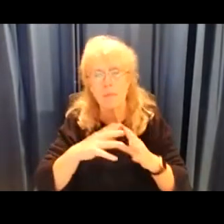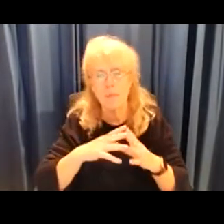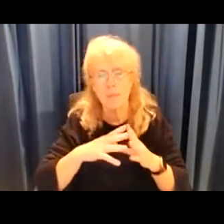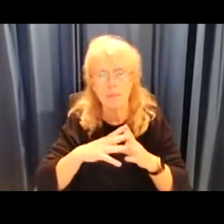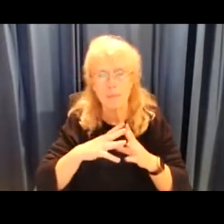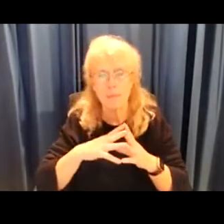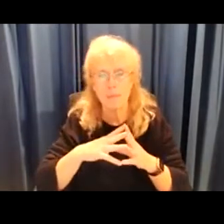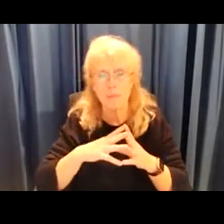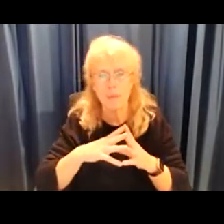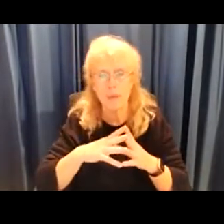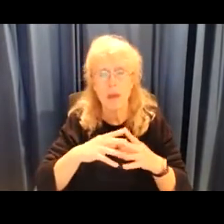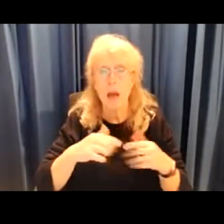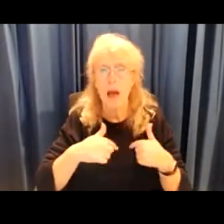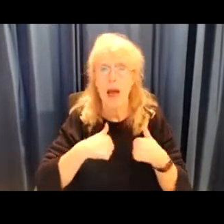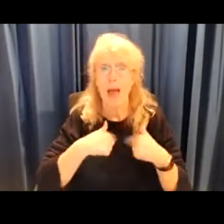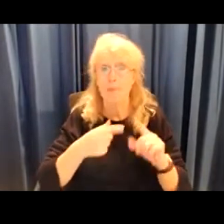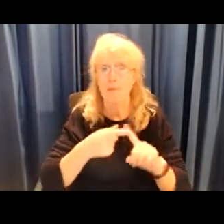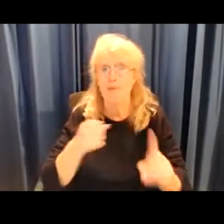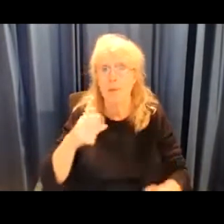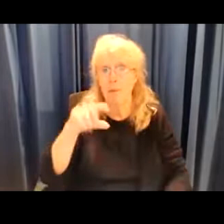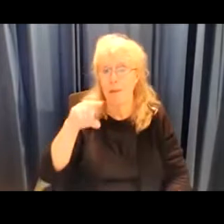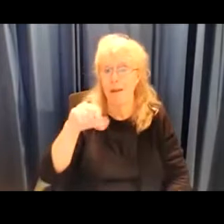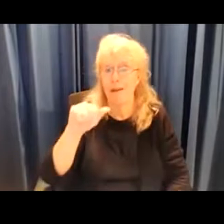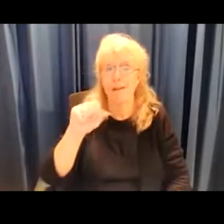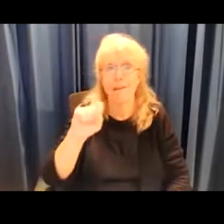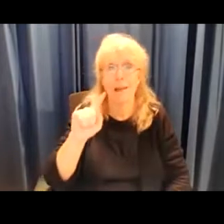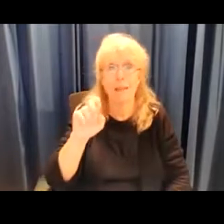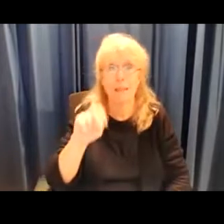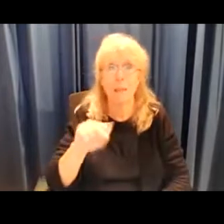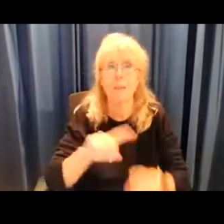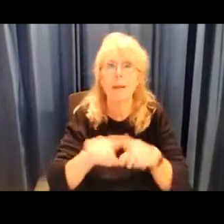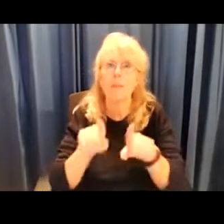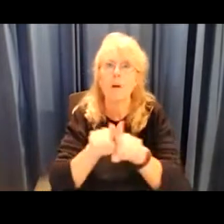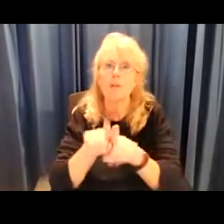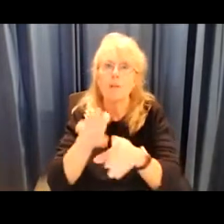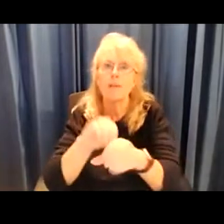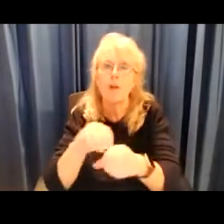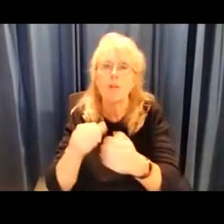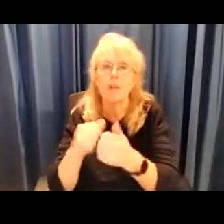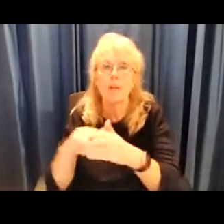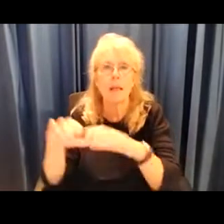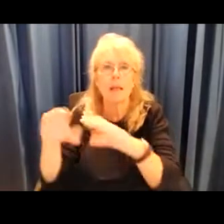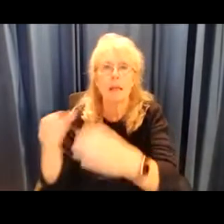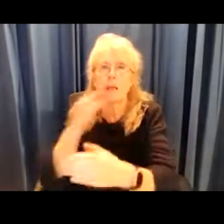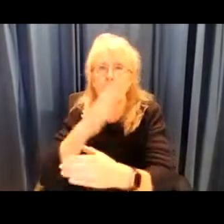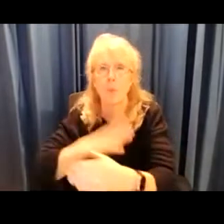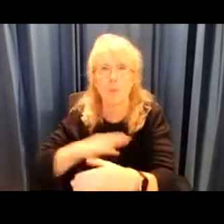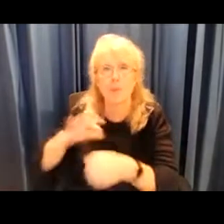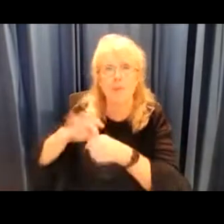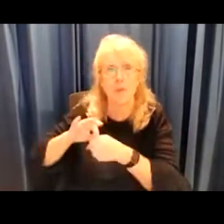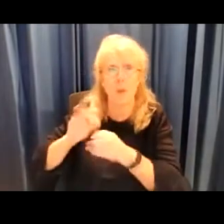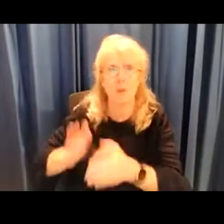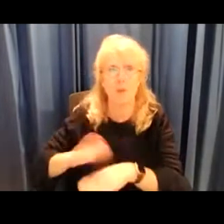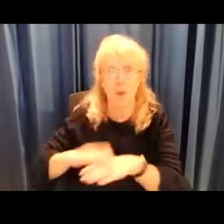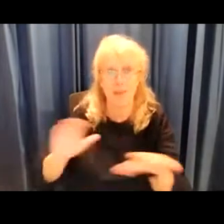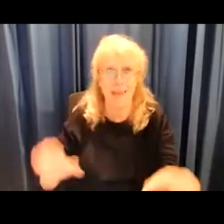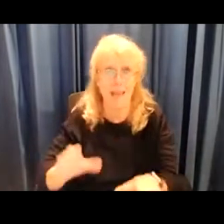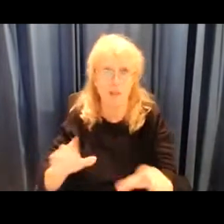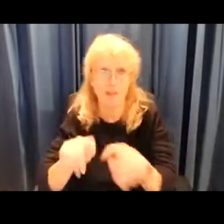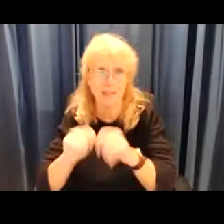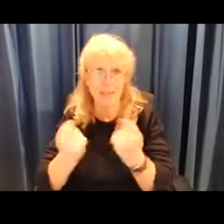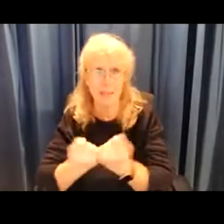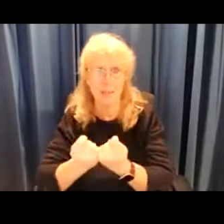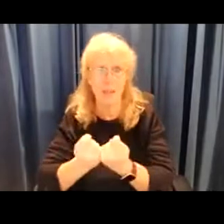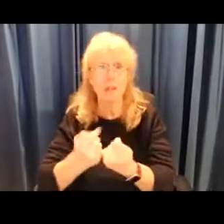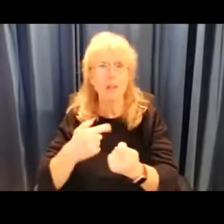Yeah, I'm from Gaston, but I also I'm with the League of Women Voters on the action team, So I do their revenue.